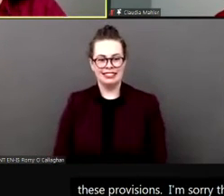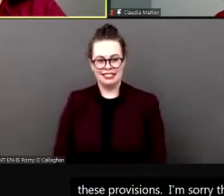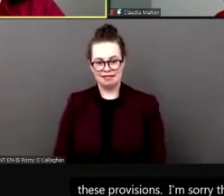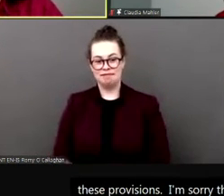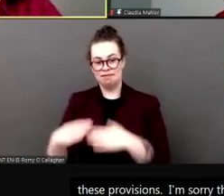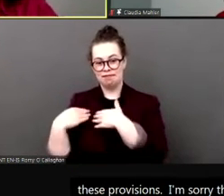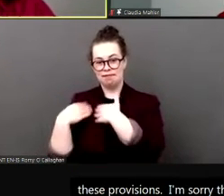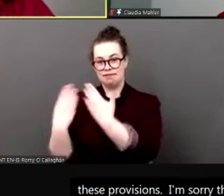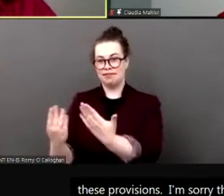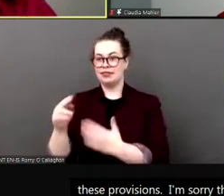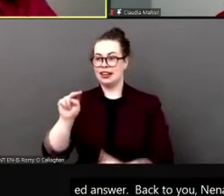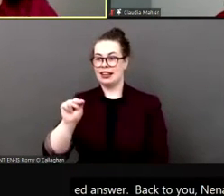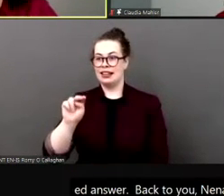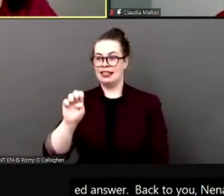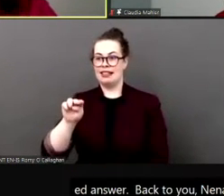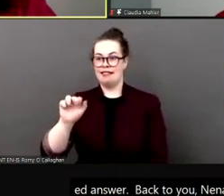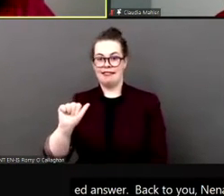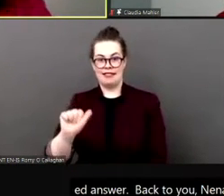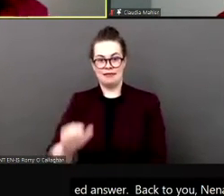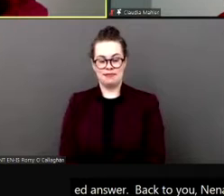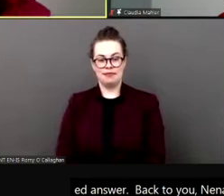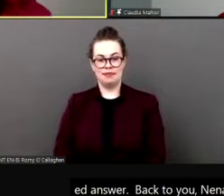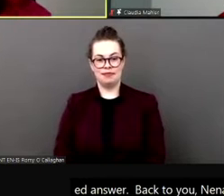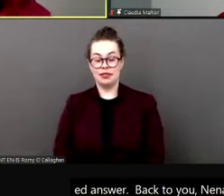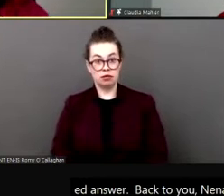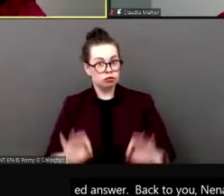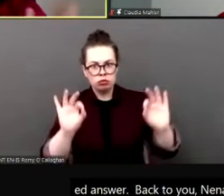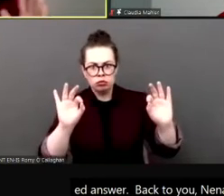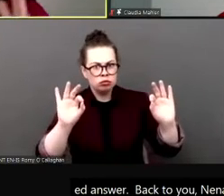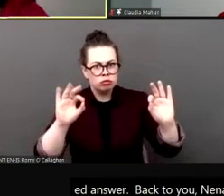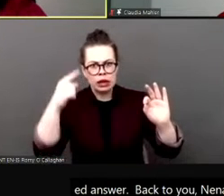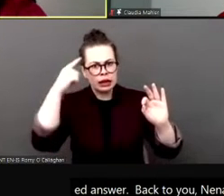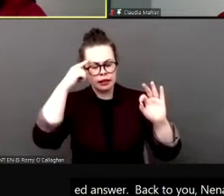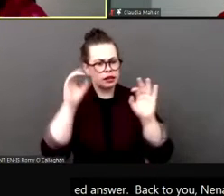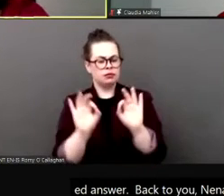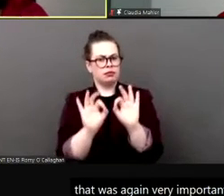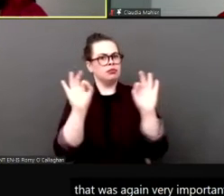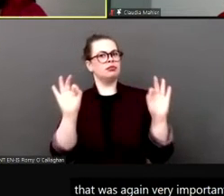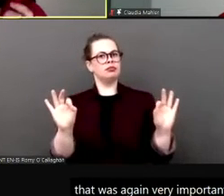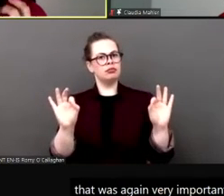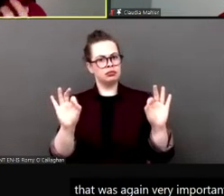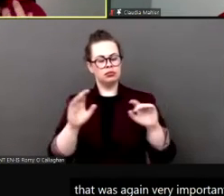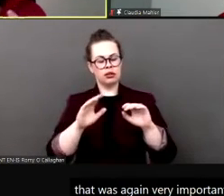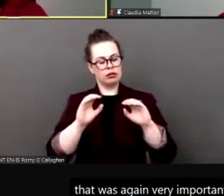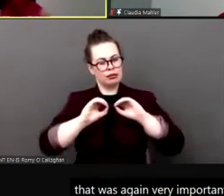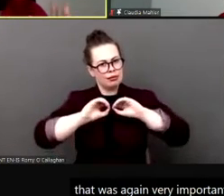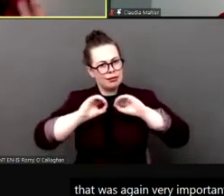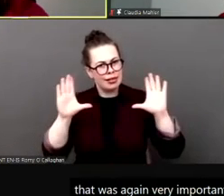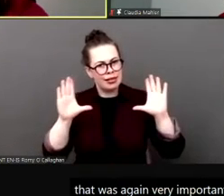in terms of kickstarting this discussion and showcasing those both conceptual and